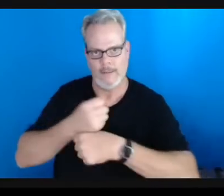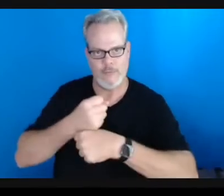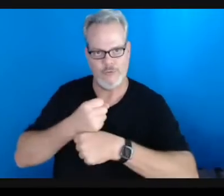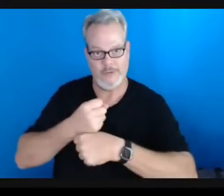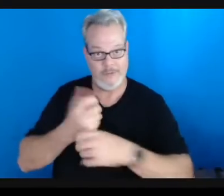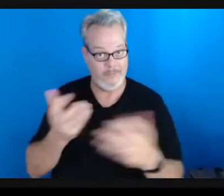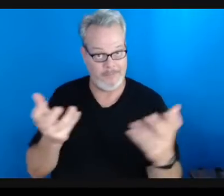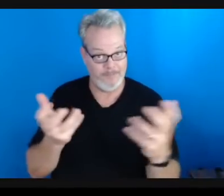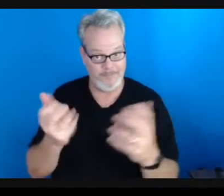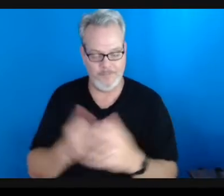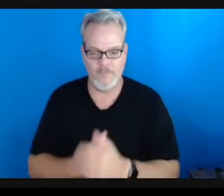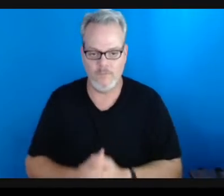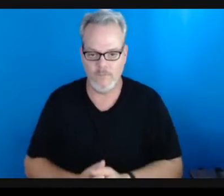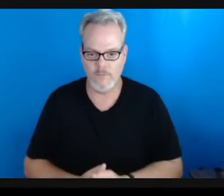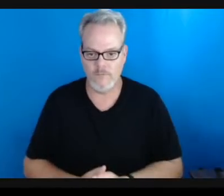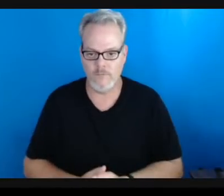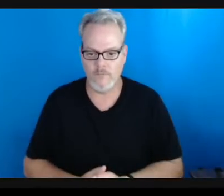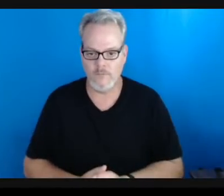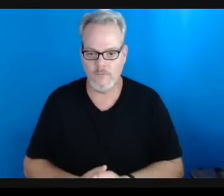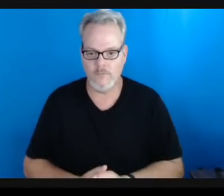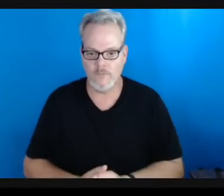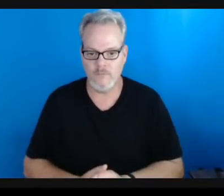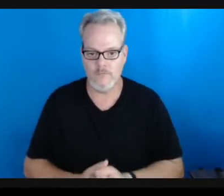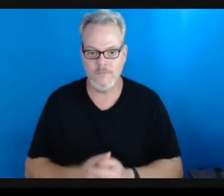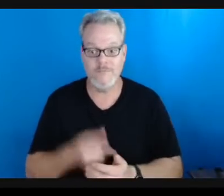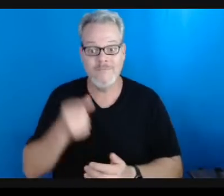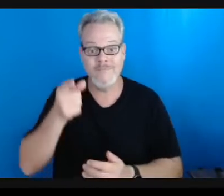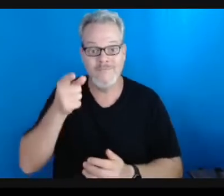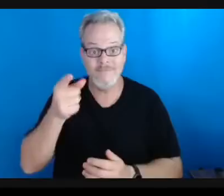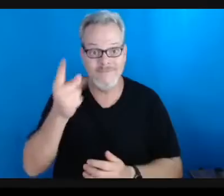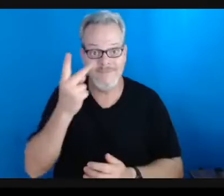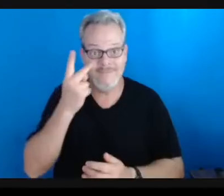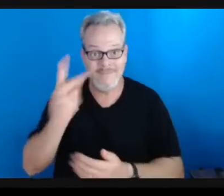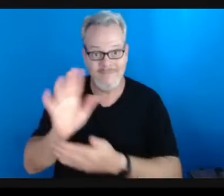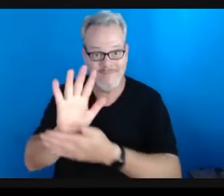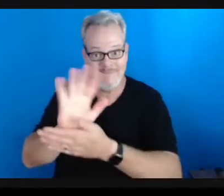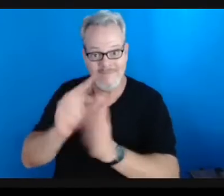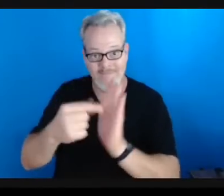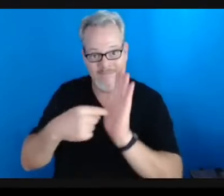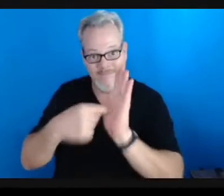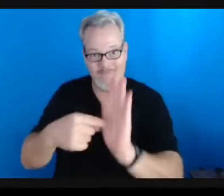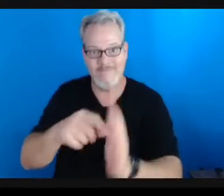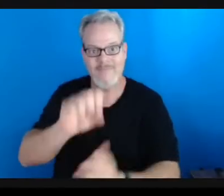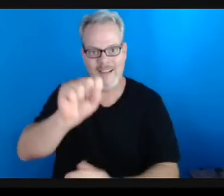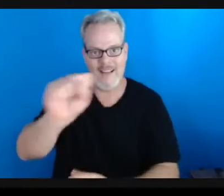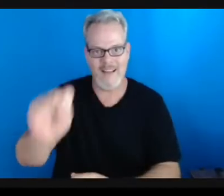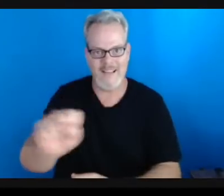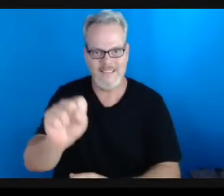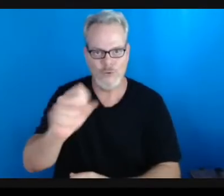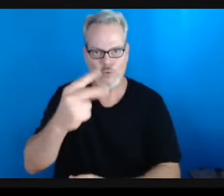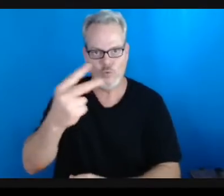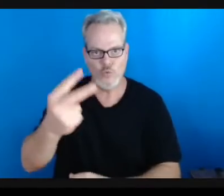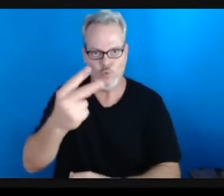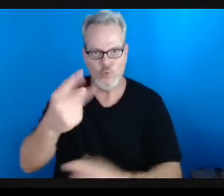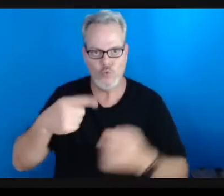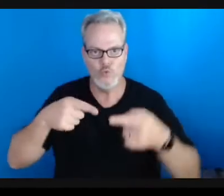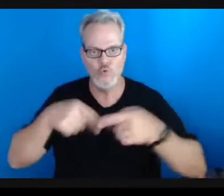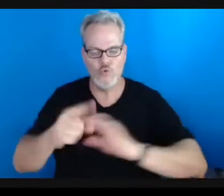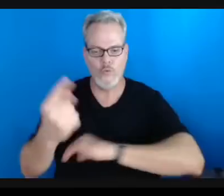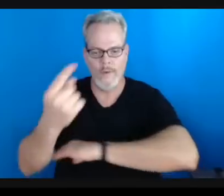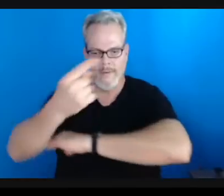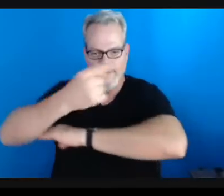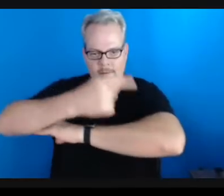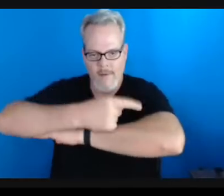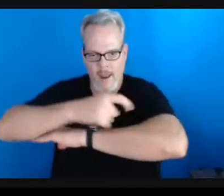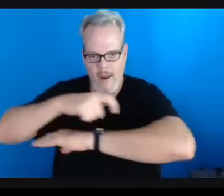And we'll show you guys some cameras to start. Here is the S2 camera, just the daytime views showing the VOG blowing